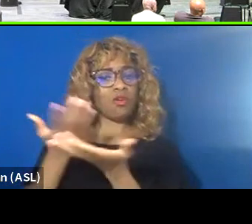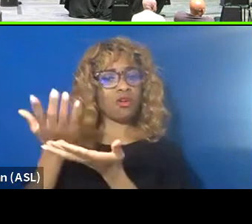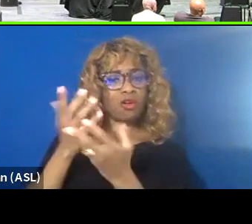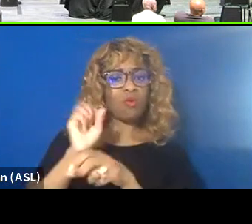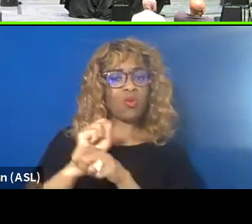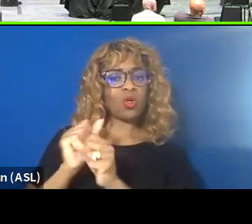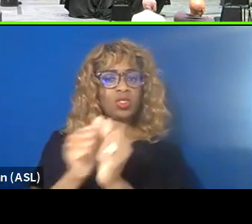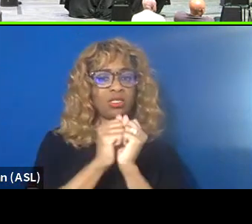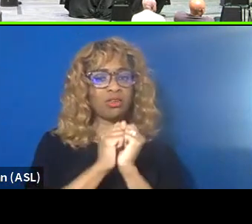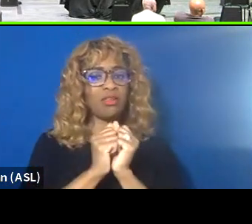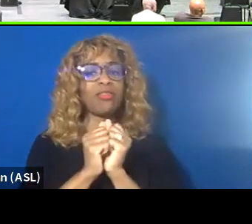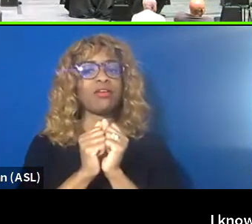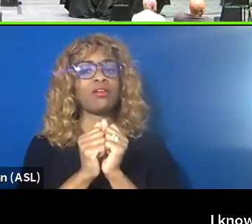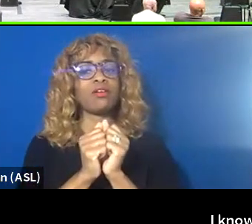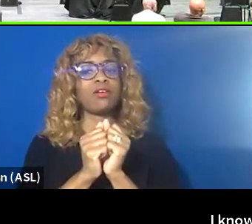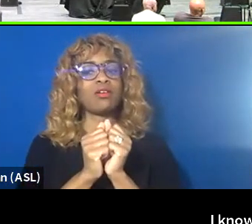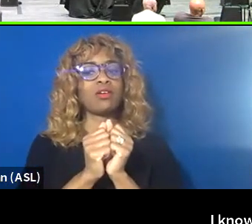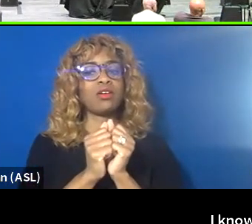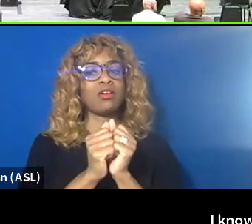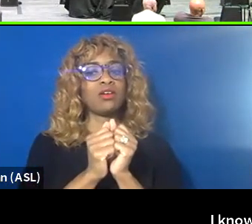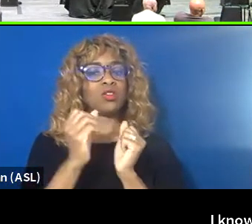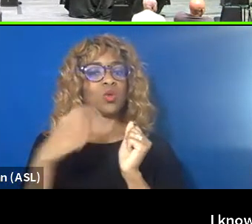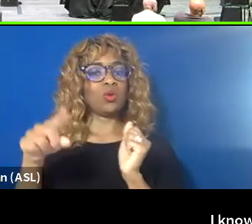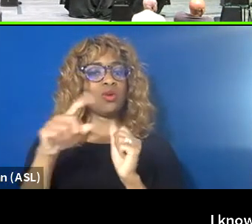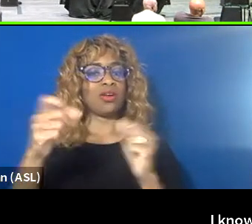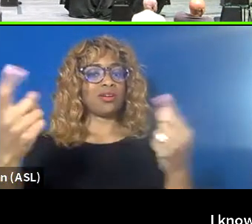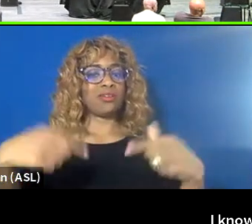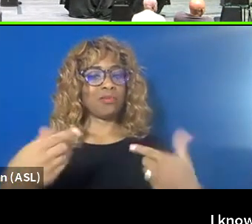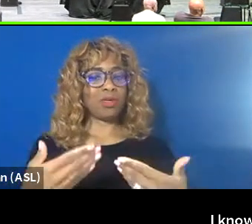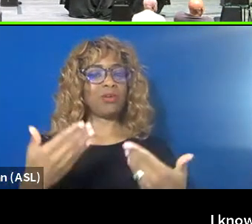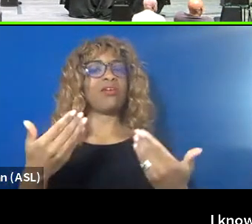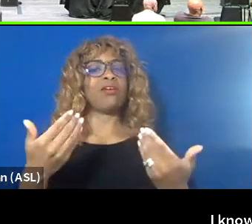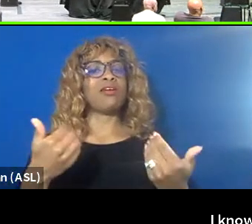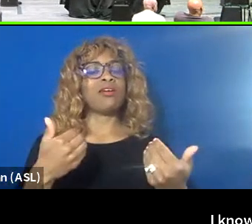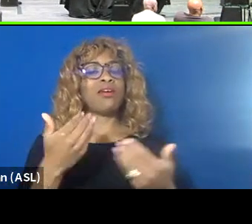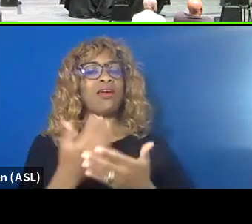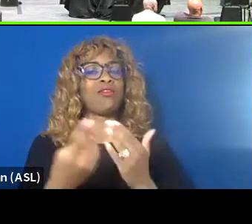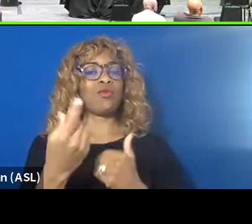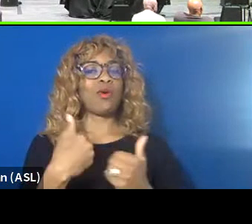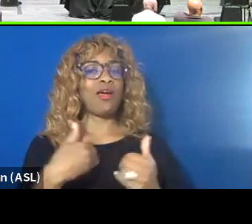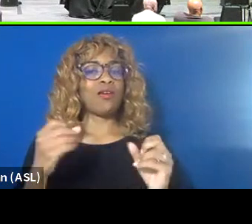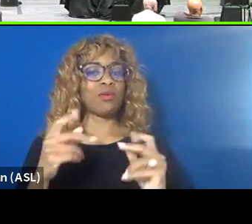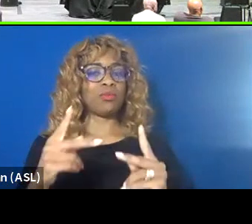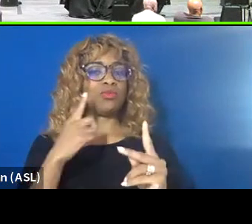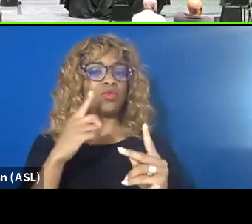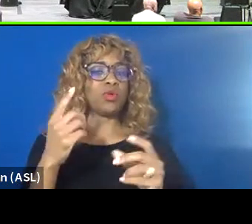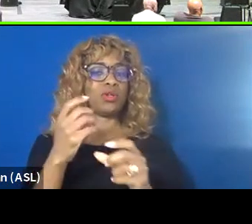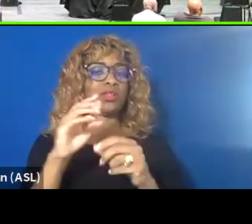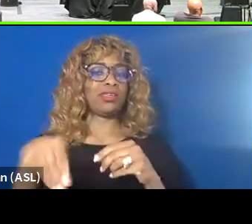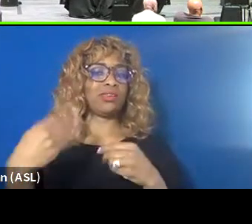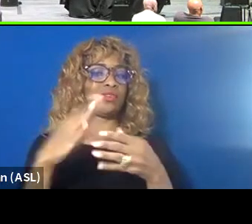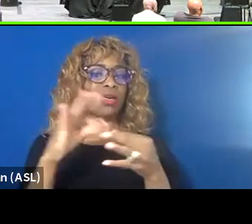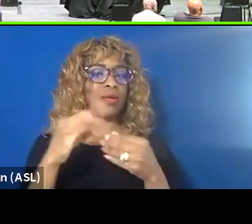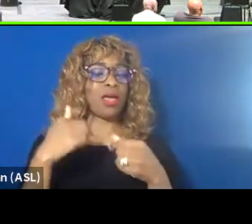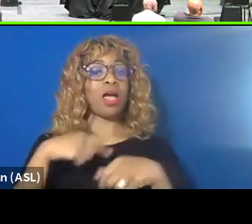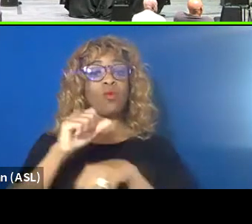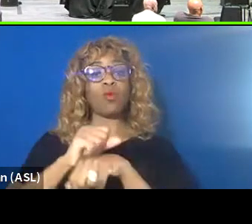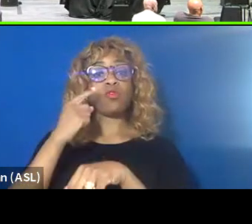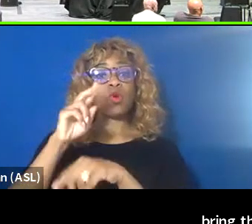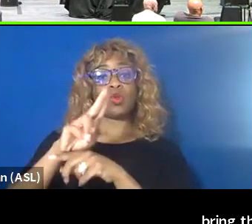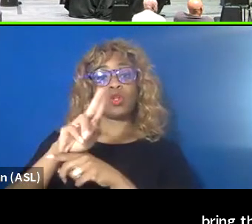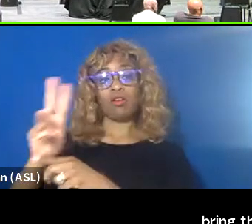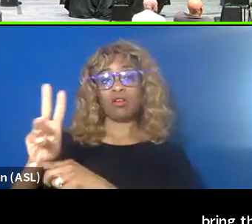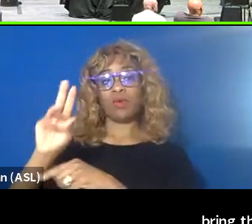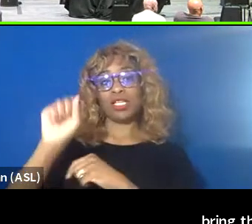to bring the commission here and give everyone the opportunity to give their comments. So I work for United Way of